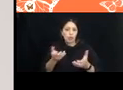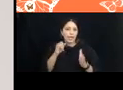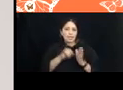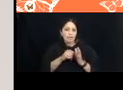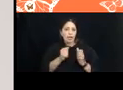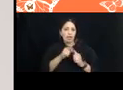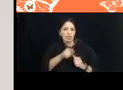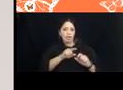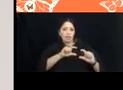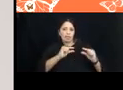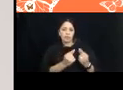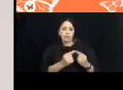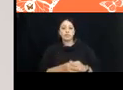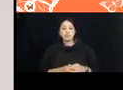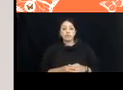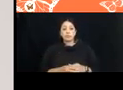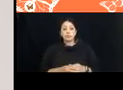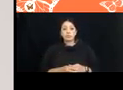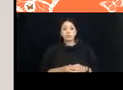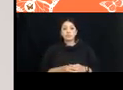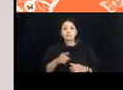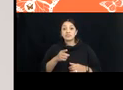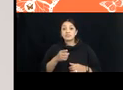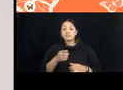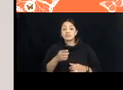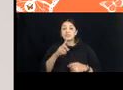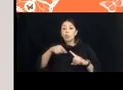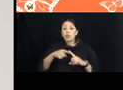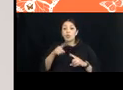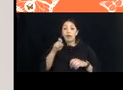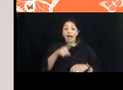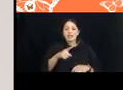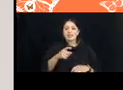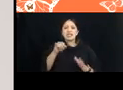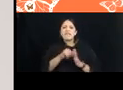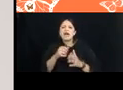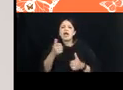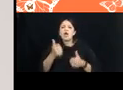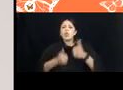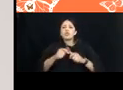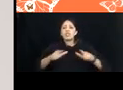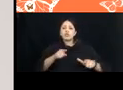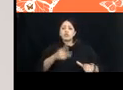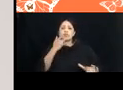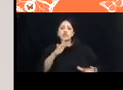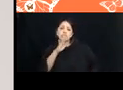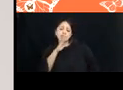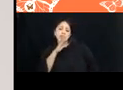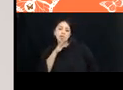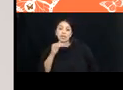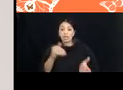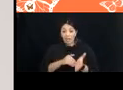group. When asked to identify what language they prefer to speak, and again, remember, these are students that